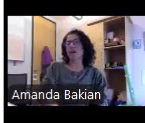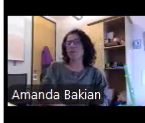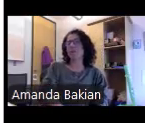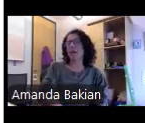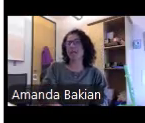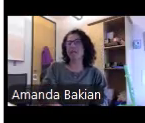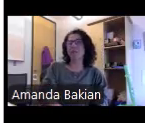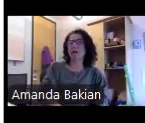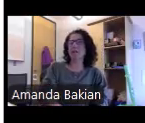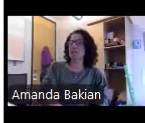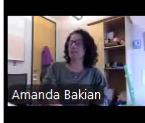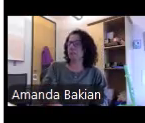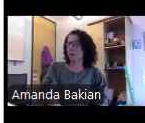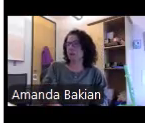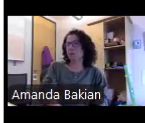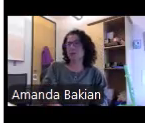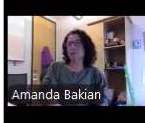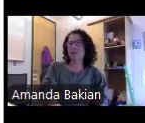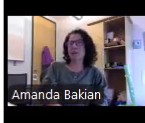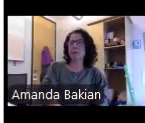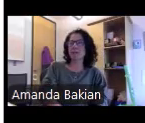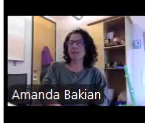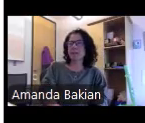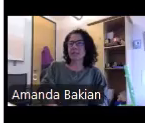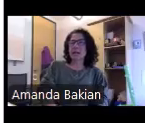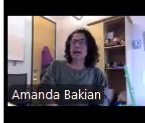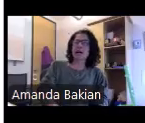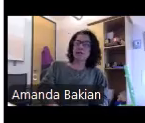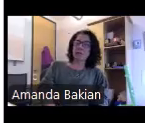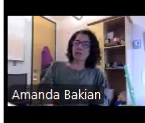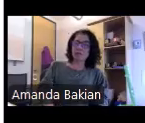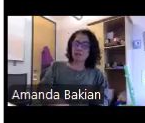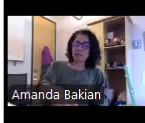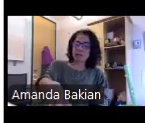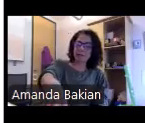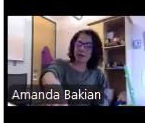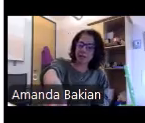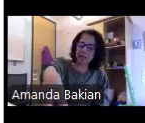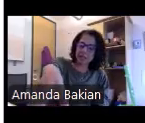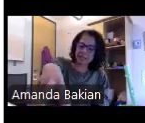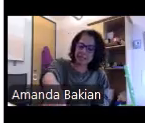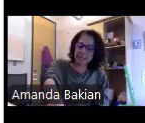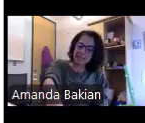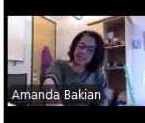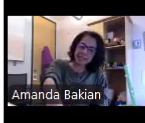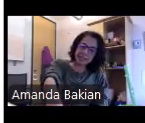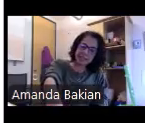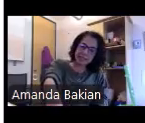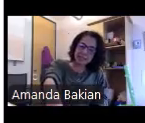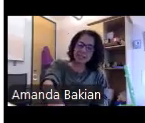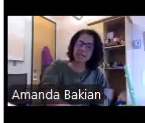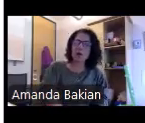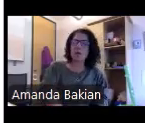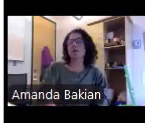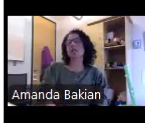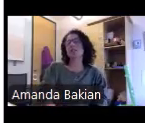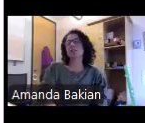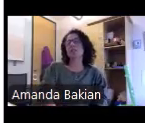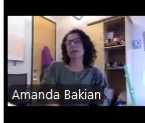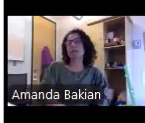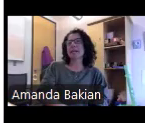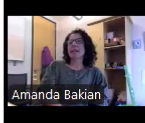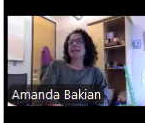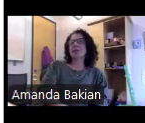will have be identified with autism as well within a family. This has been a very consistent statistic over